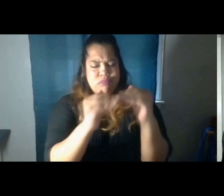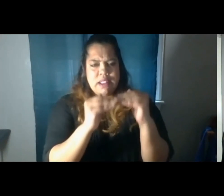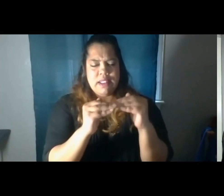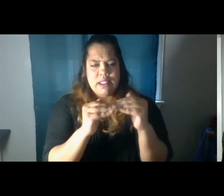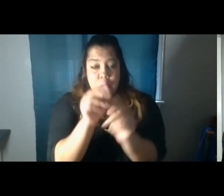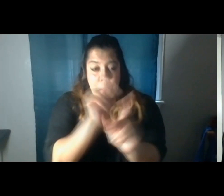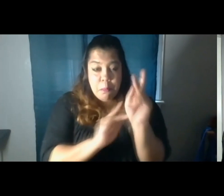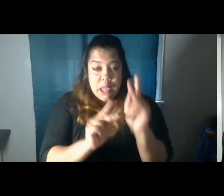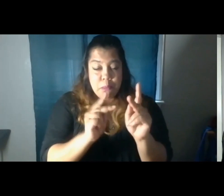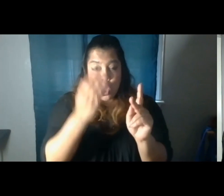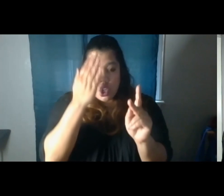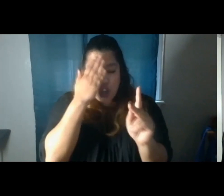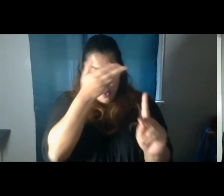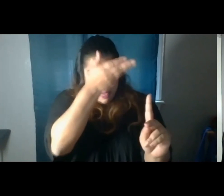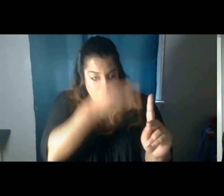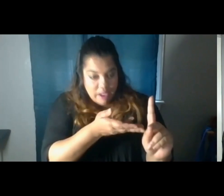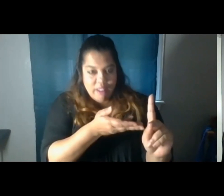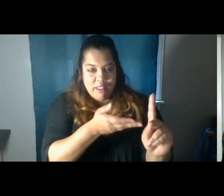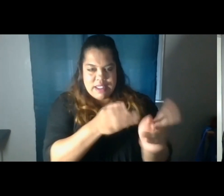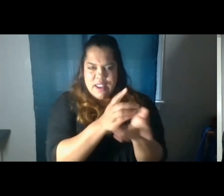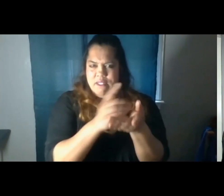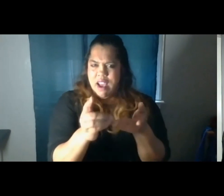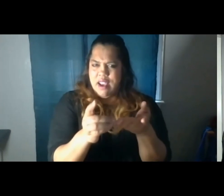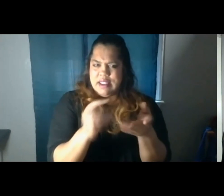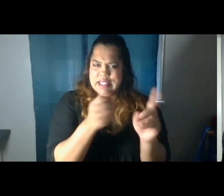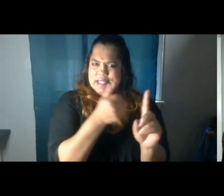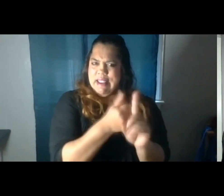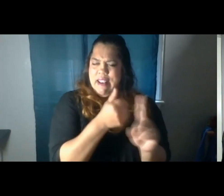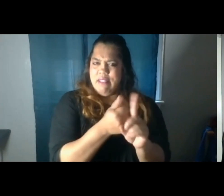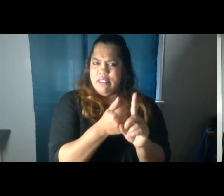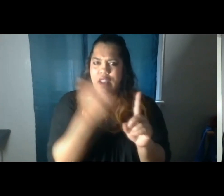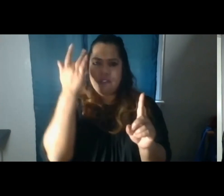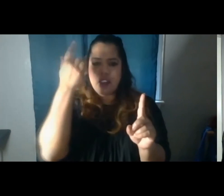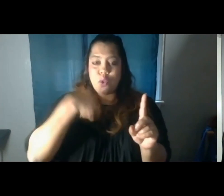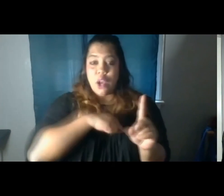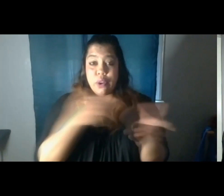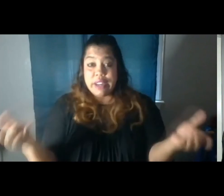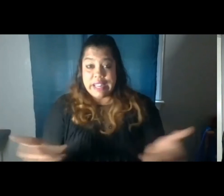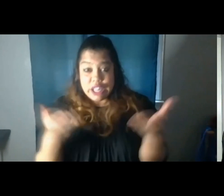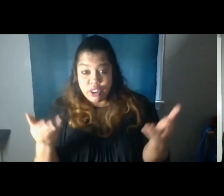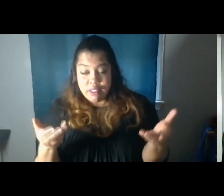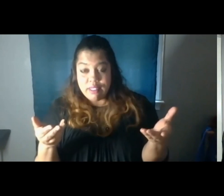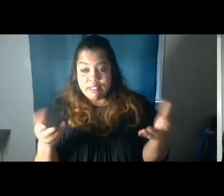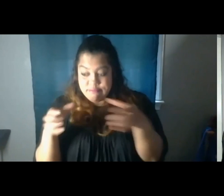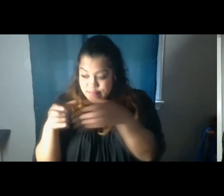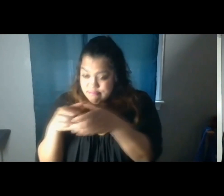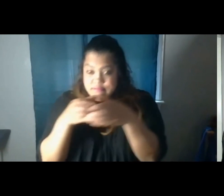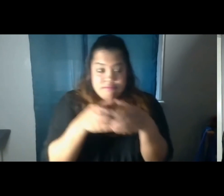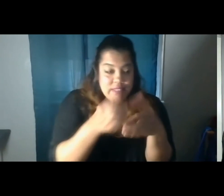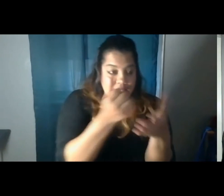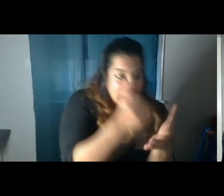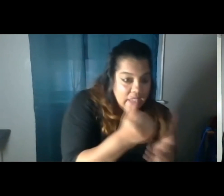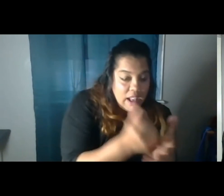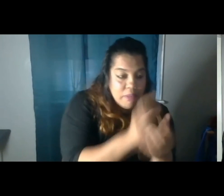why we're here. That's what it means to demonstrate a world that works for all. One person at a time, one thought